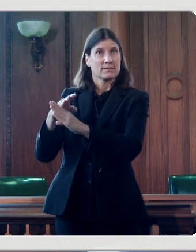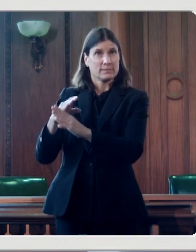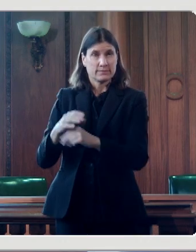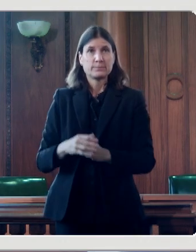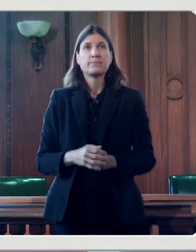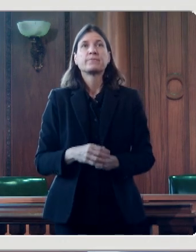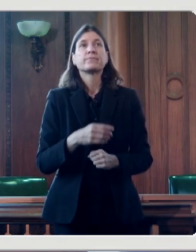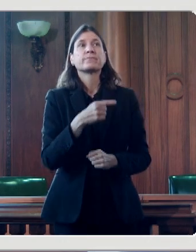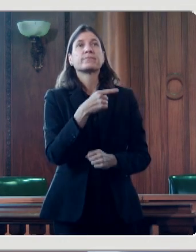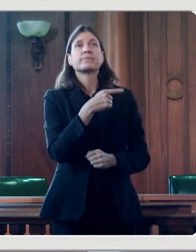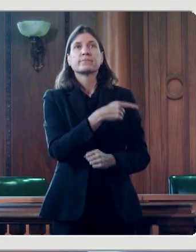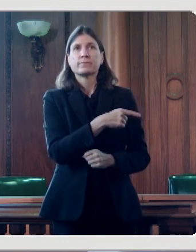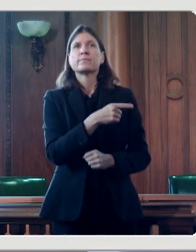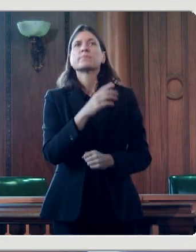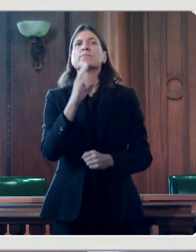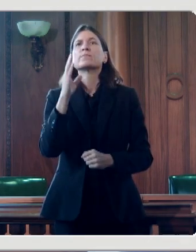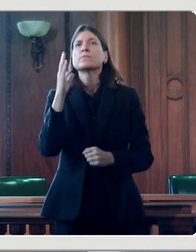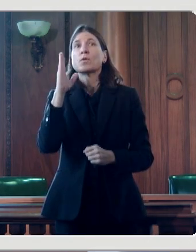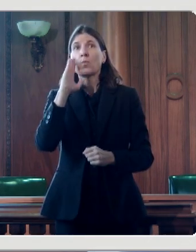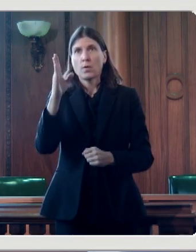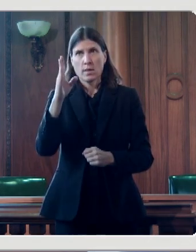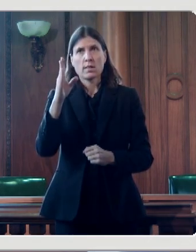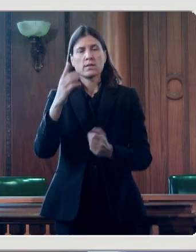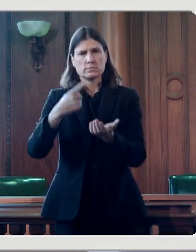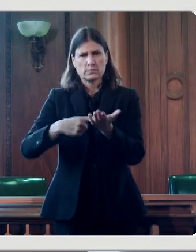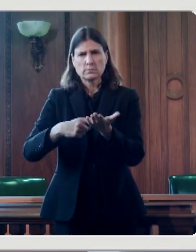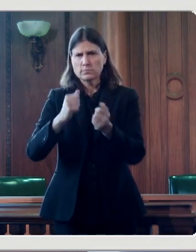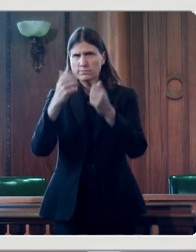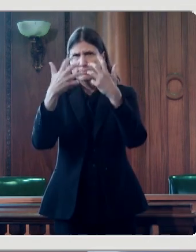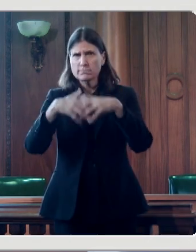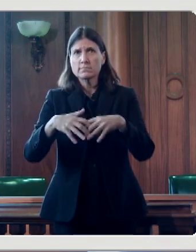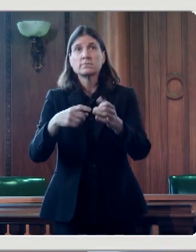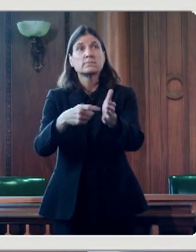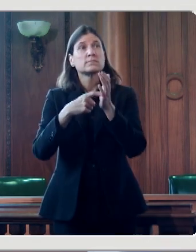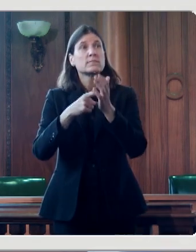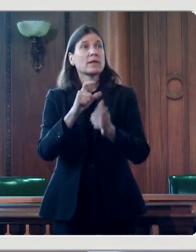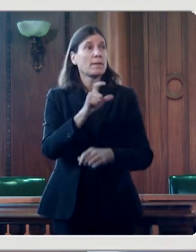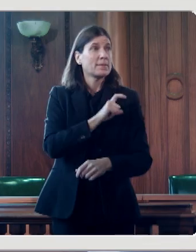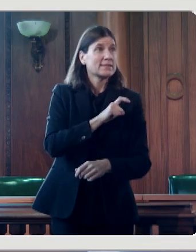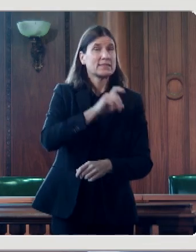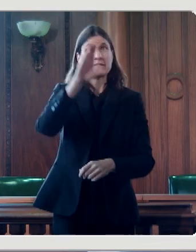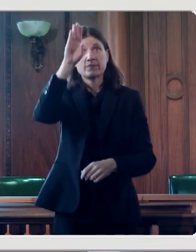police, it is affecting the departments. So we're at a critical